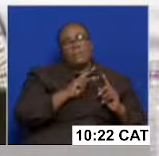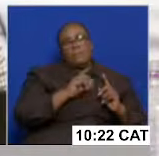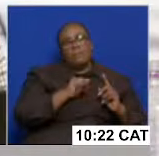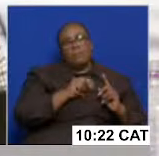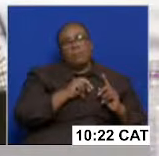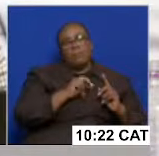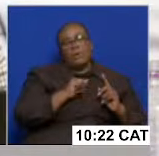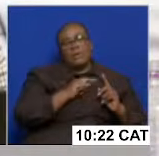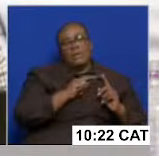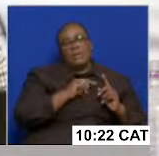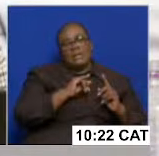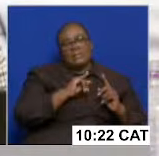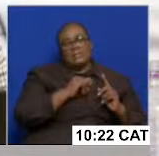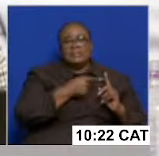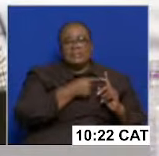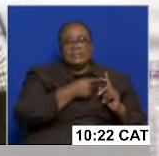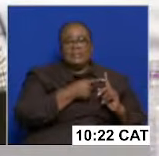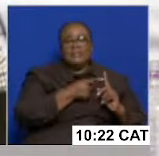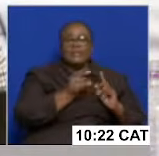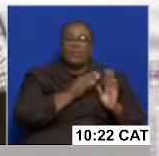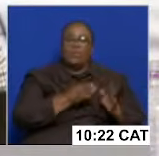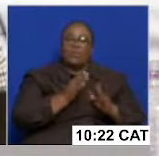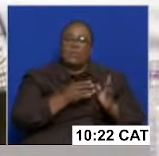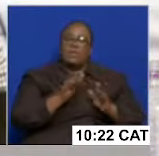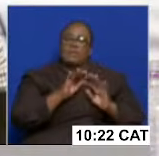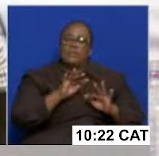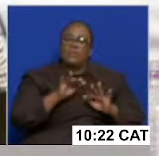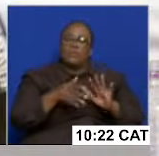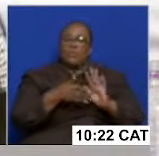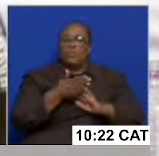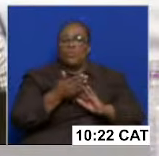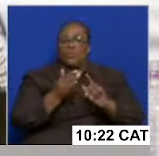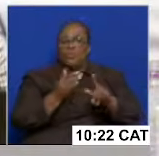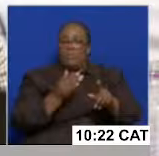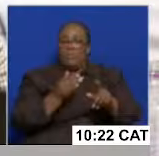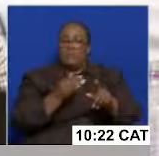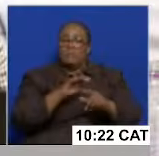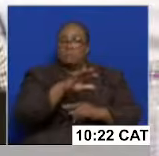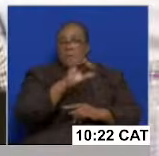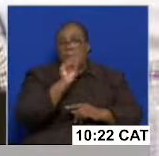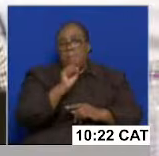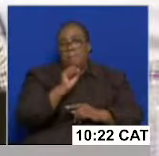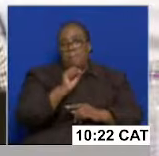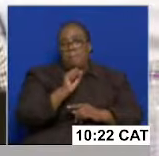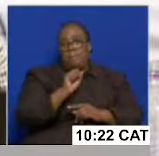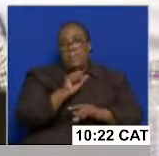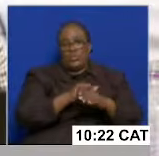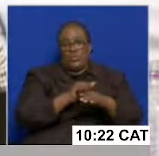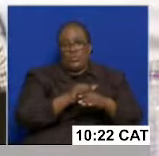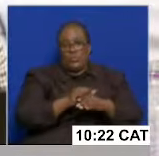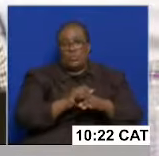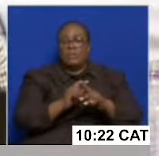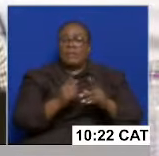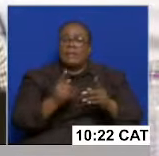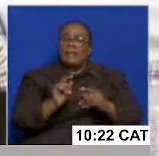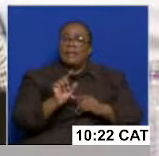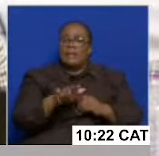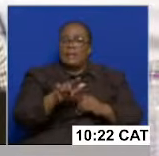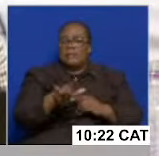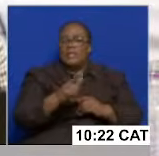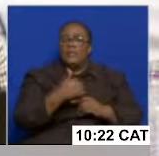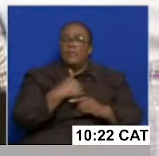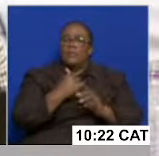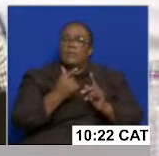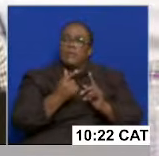organized people who will go to Kilani. And then later we managed to meet with the informer,